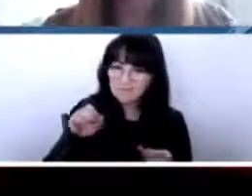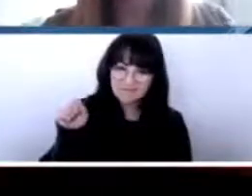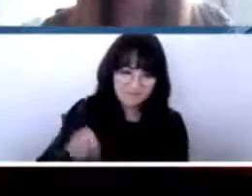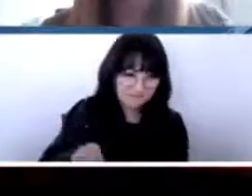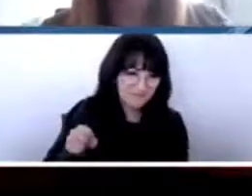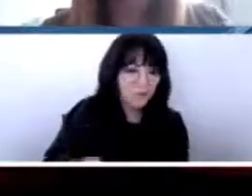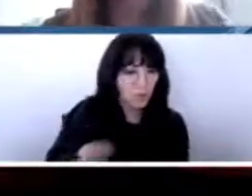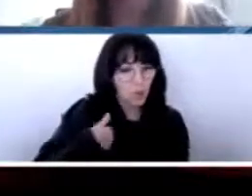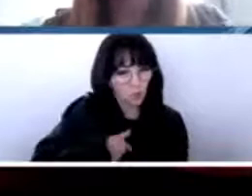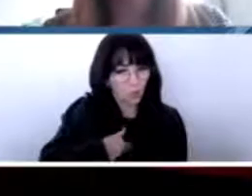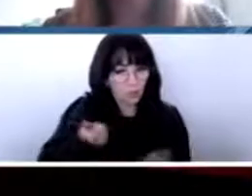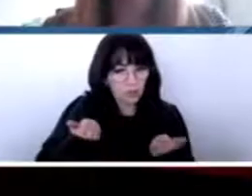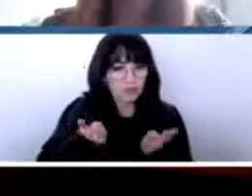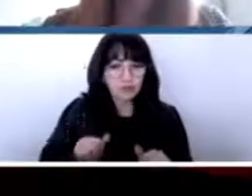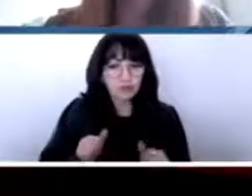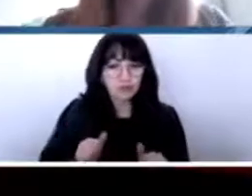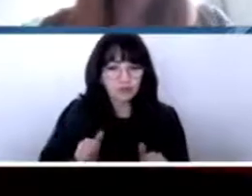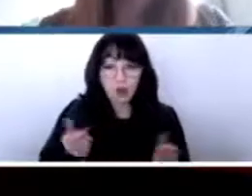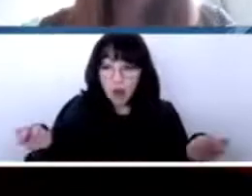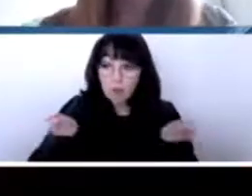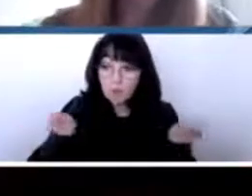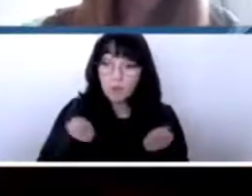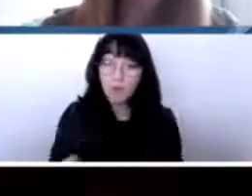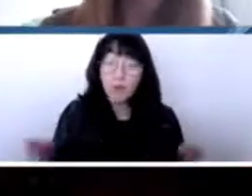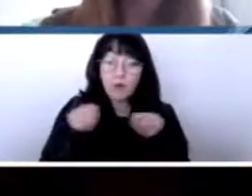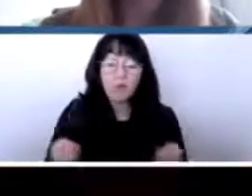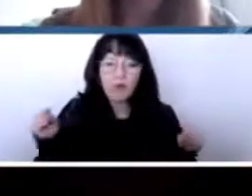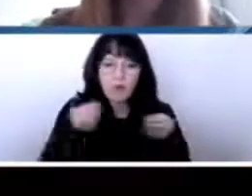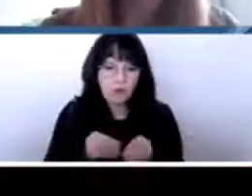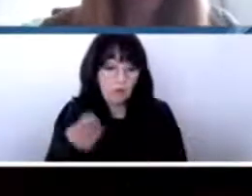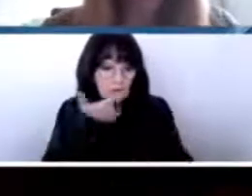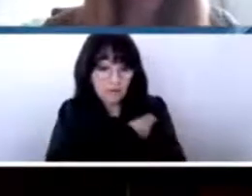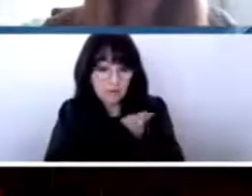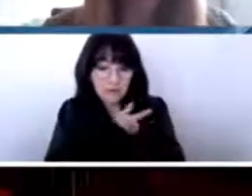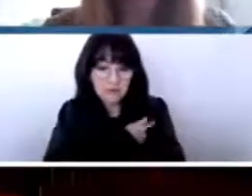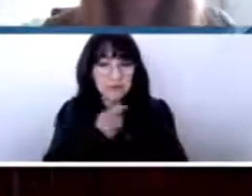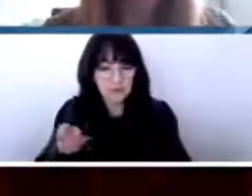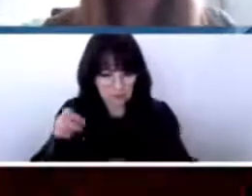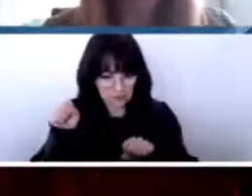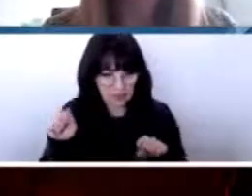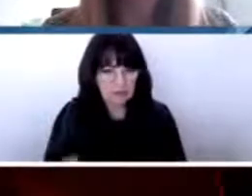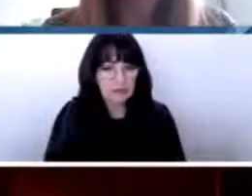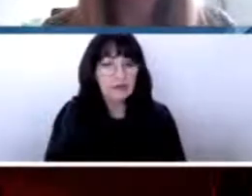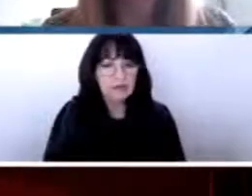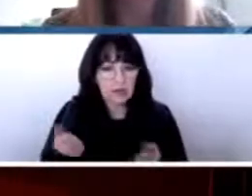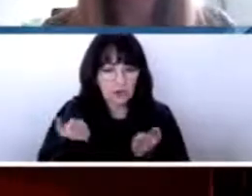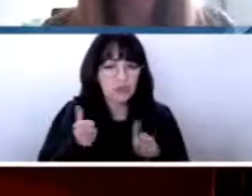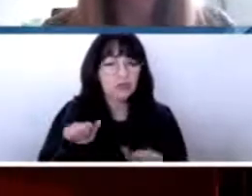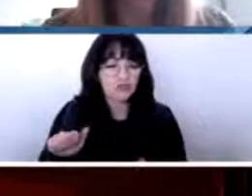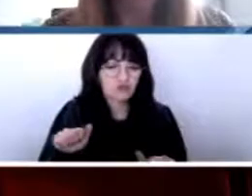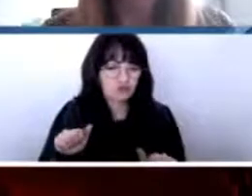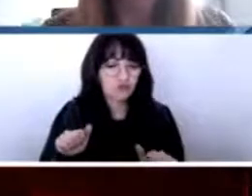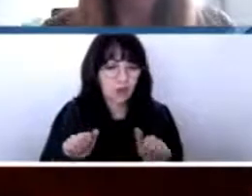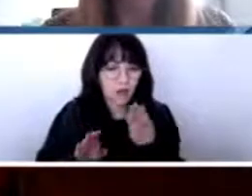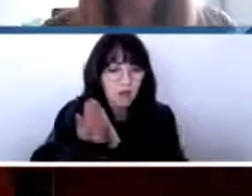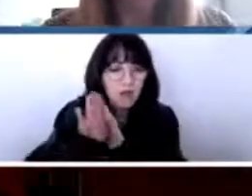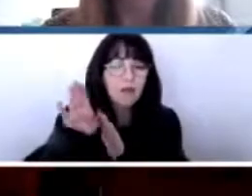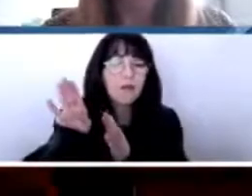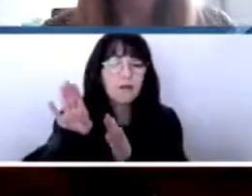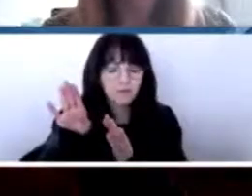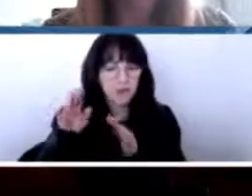meantime, to manage the effects. And that's where our fight to help the hospitals comes